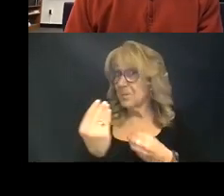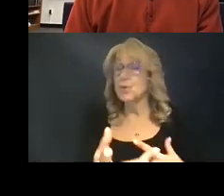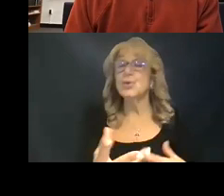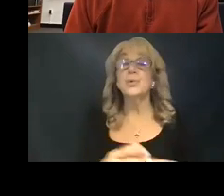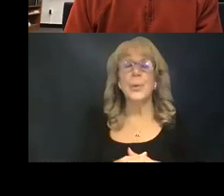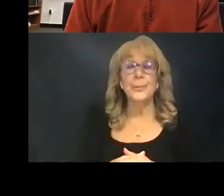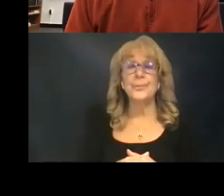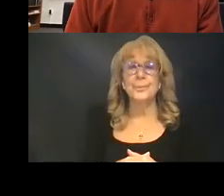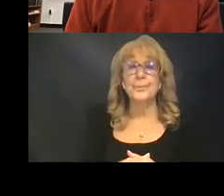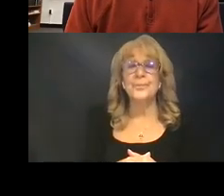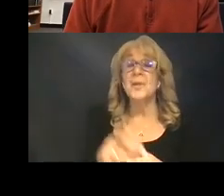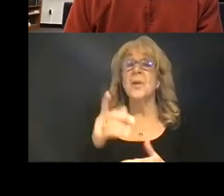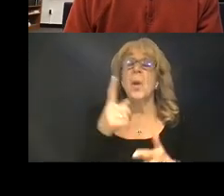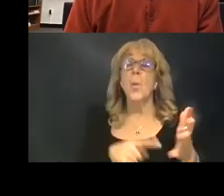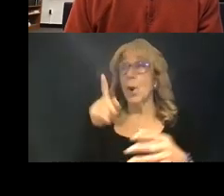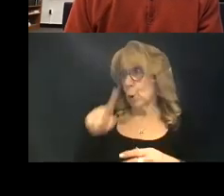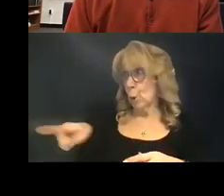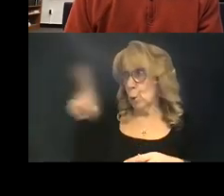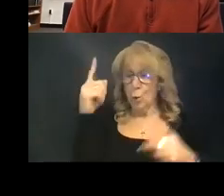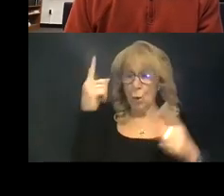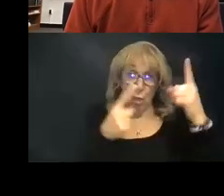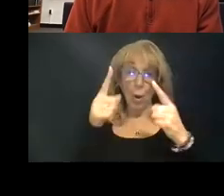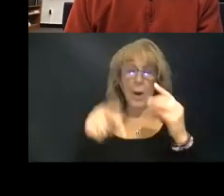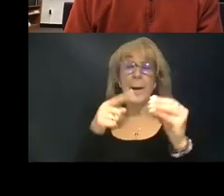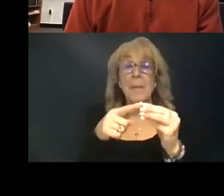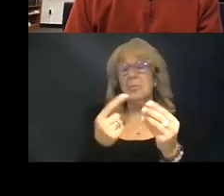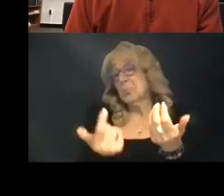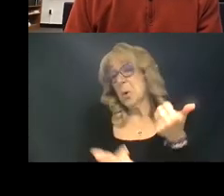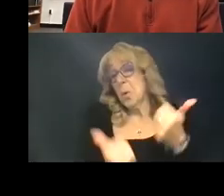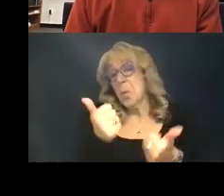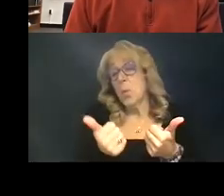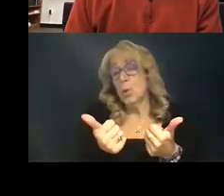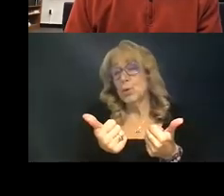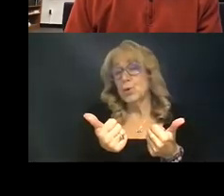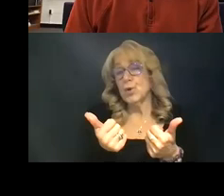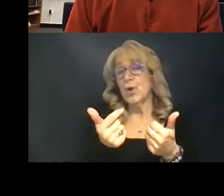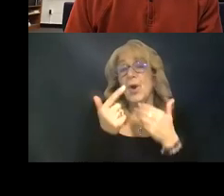the community thought about the possible fluids in the human body.